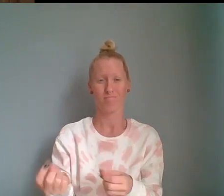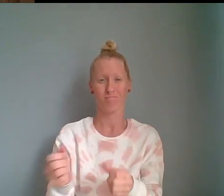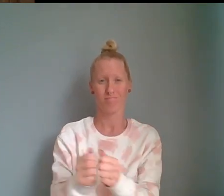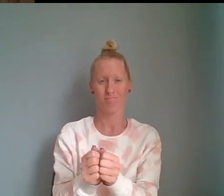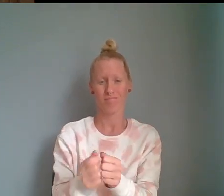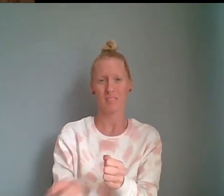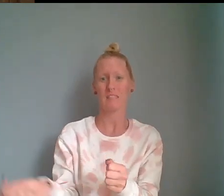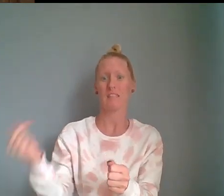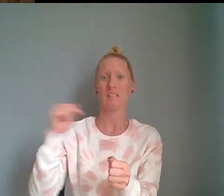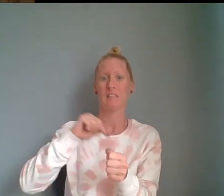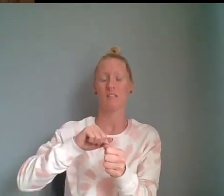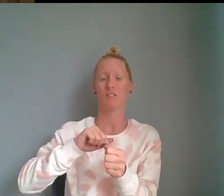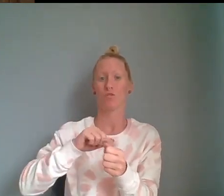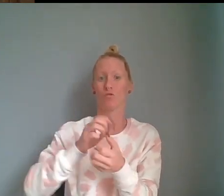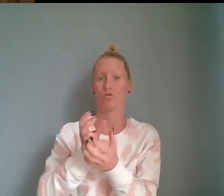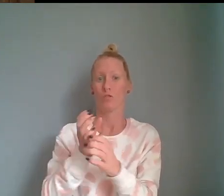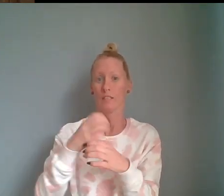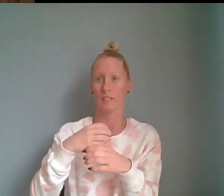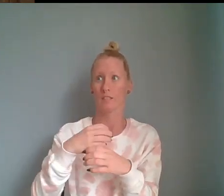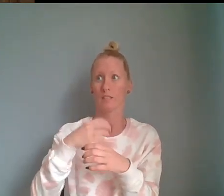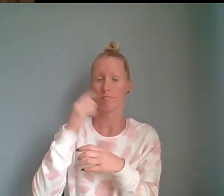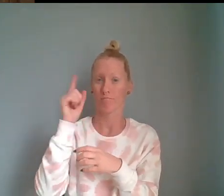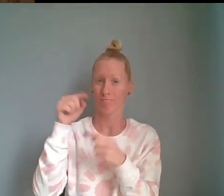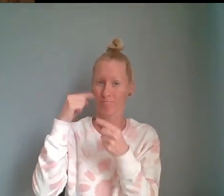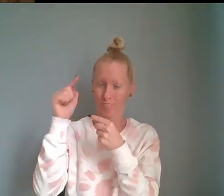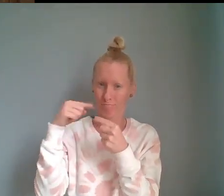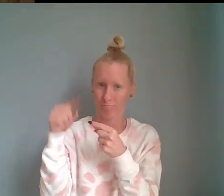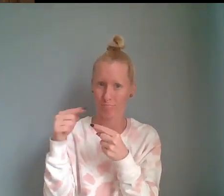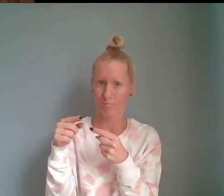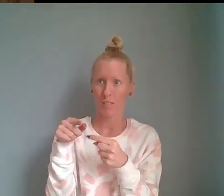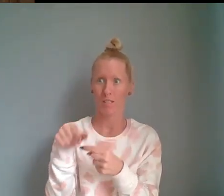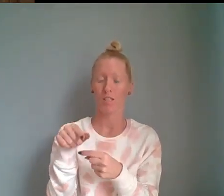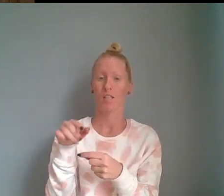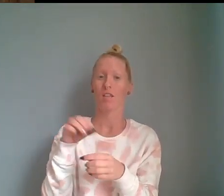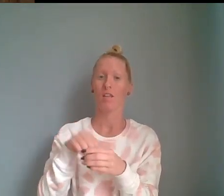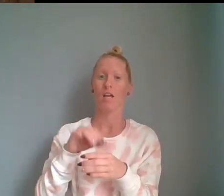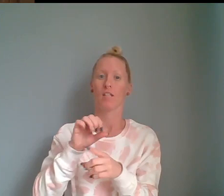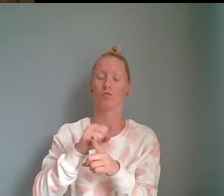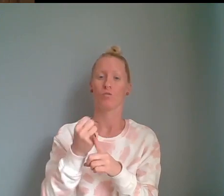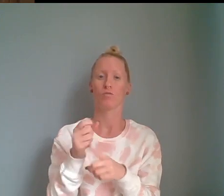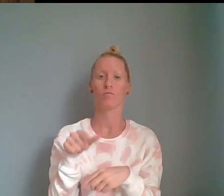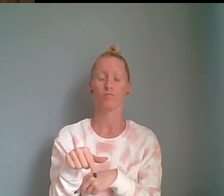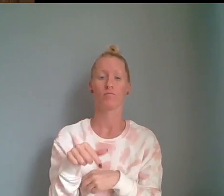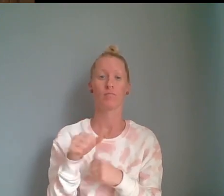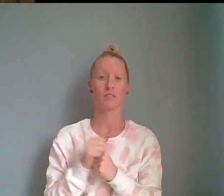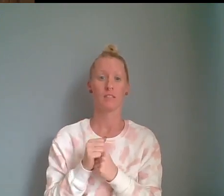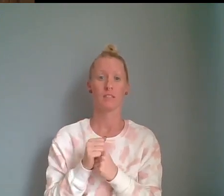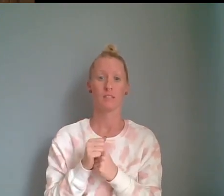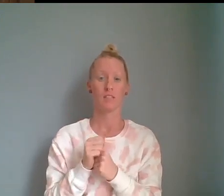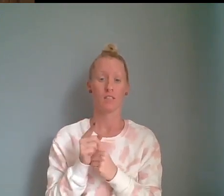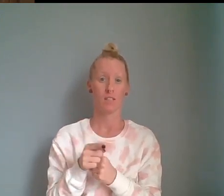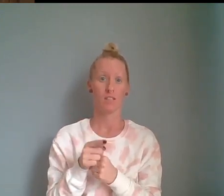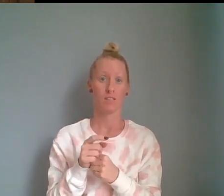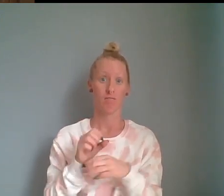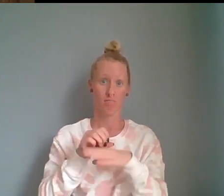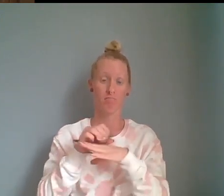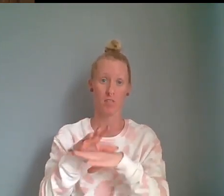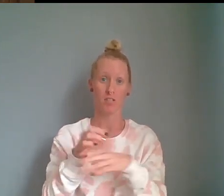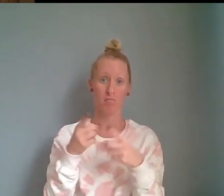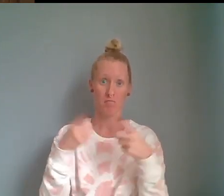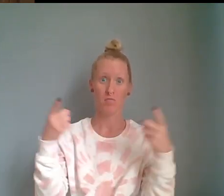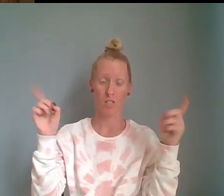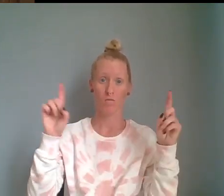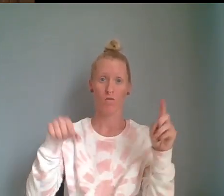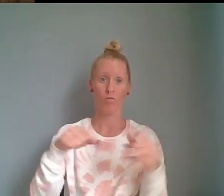it creates more of the neurotransmitter there in the synapse. And these are reasonably effective drugs, although